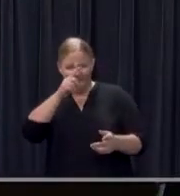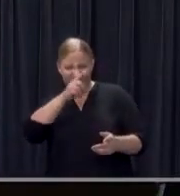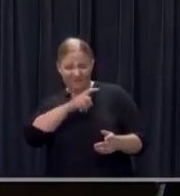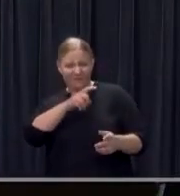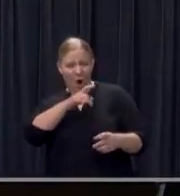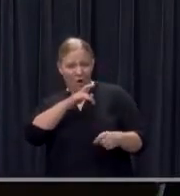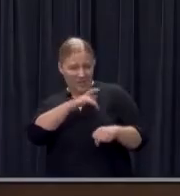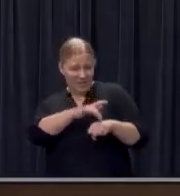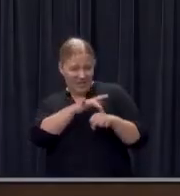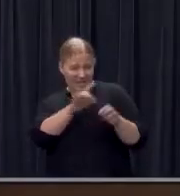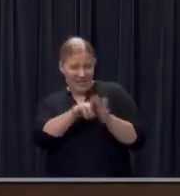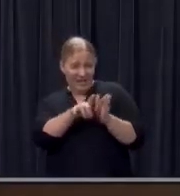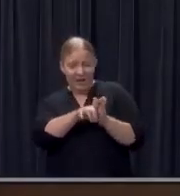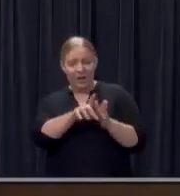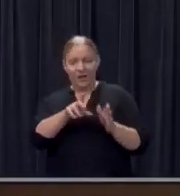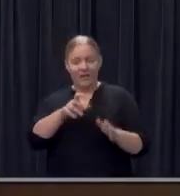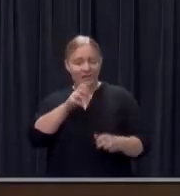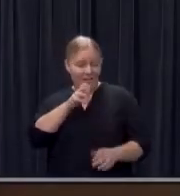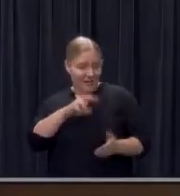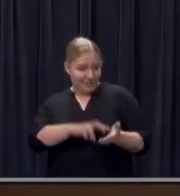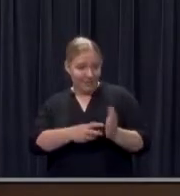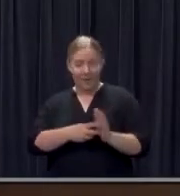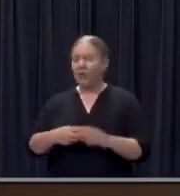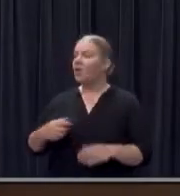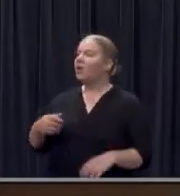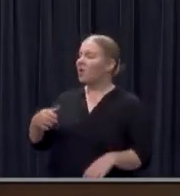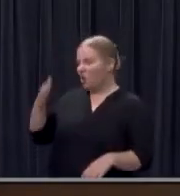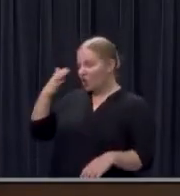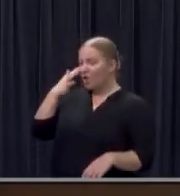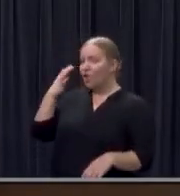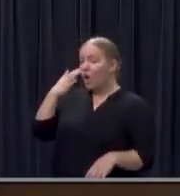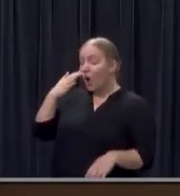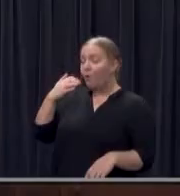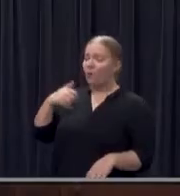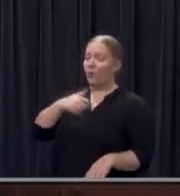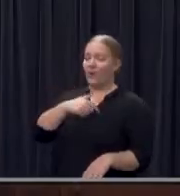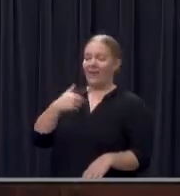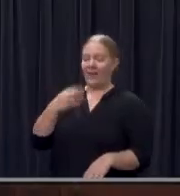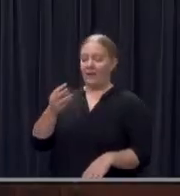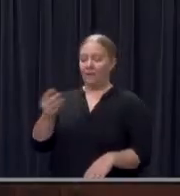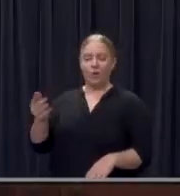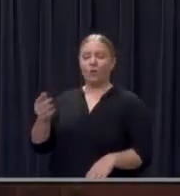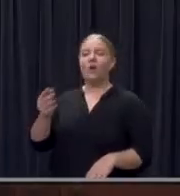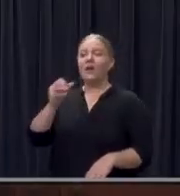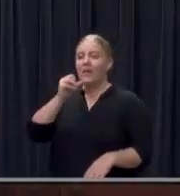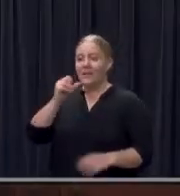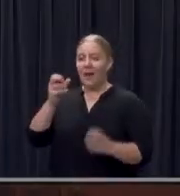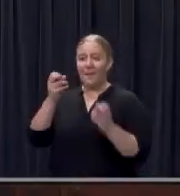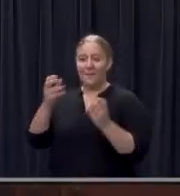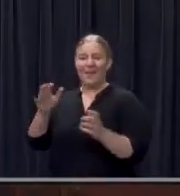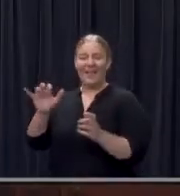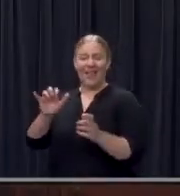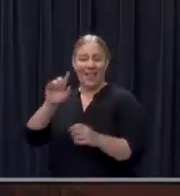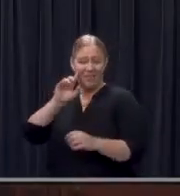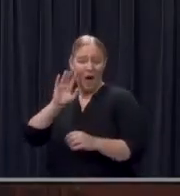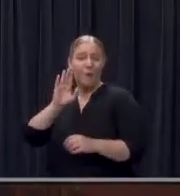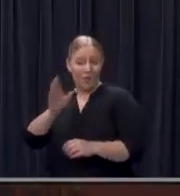I didn't mean to push that? Or We've gotten a few, but not near as many as I thought we would, quite